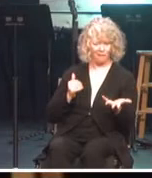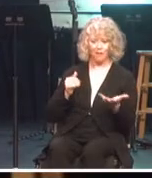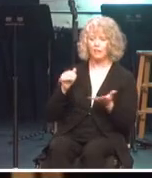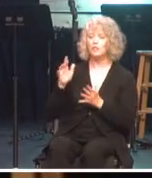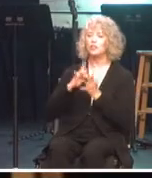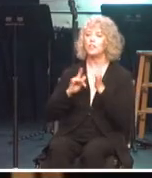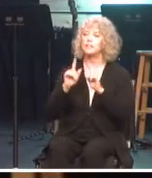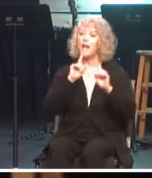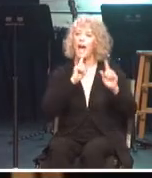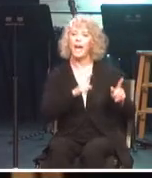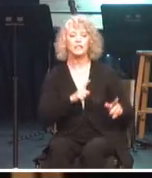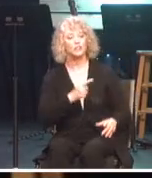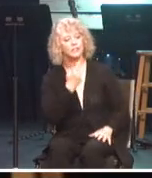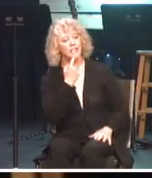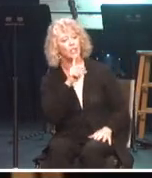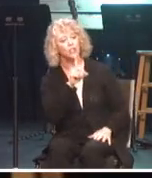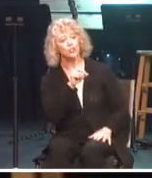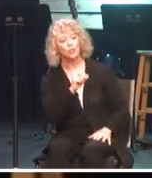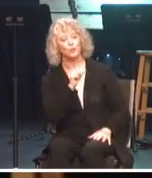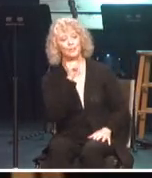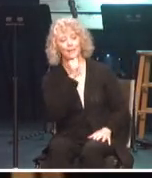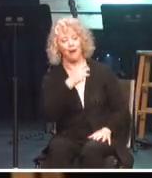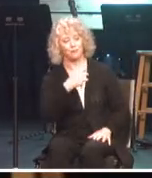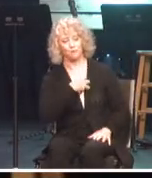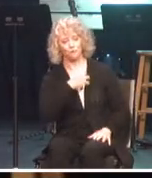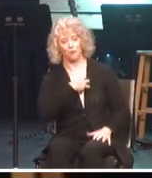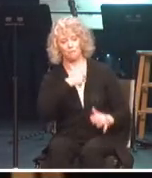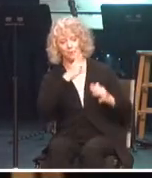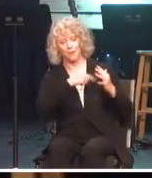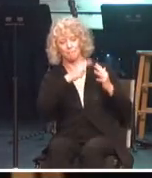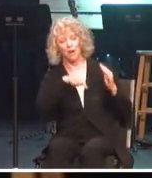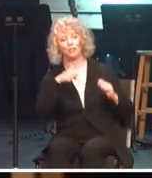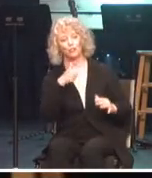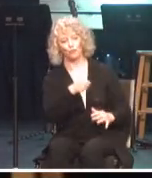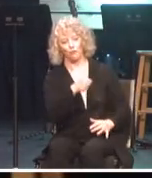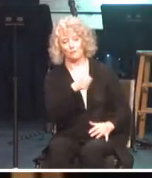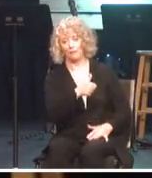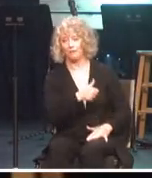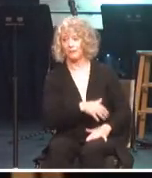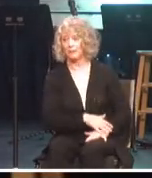Jesus answered and said to them, do not grumble among yourselves.